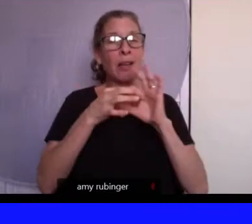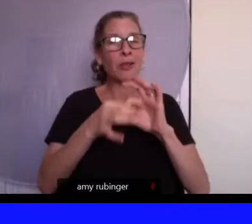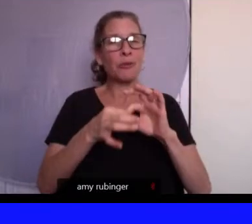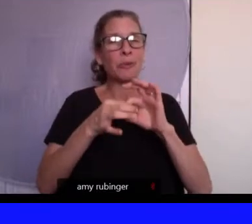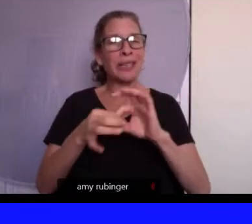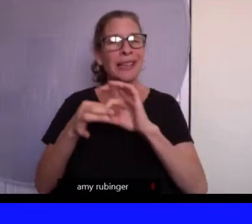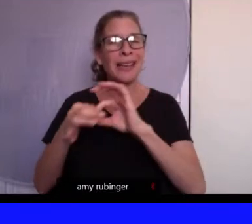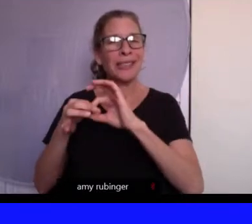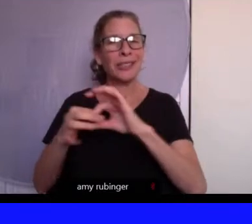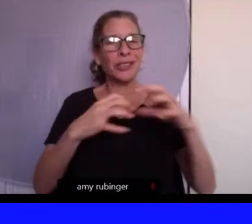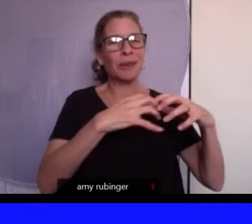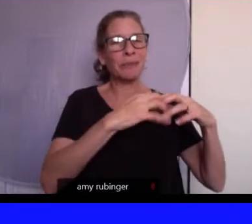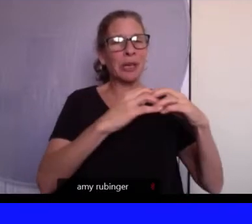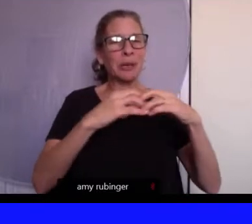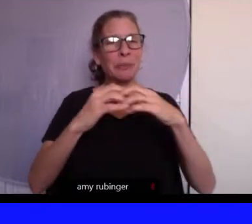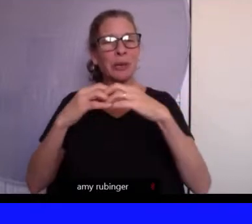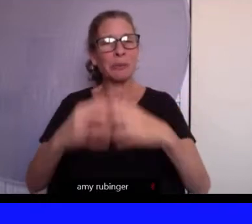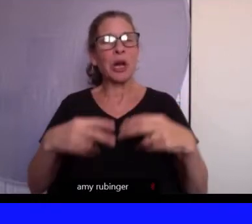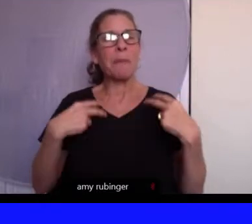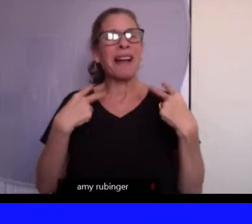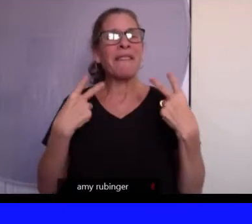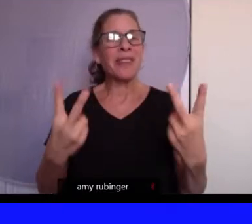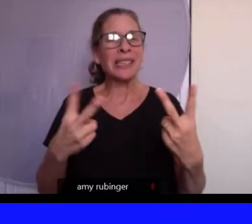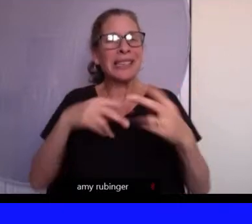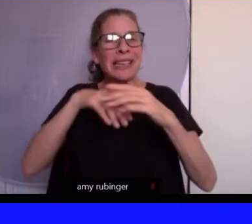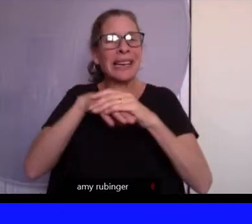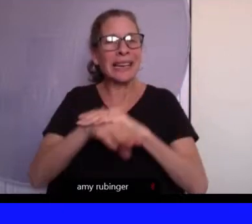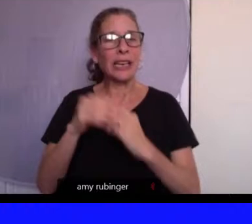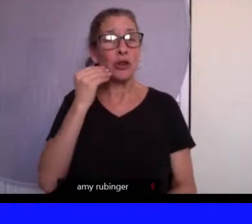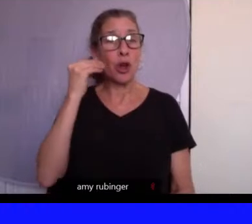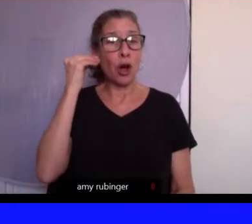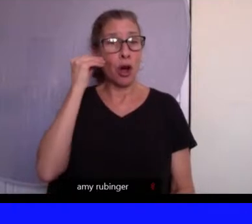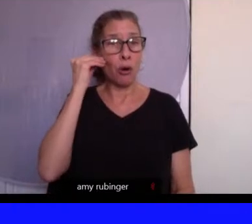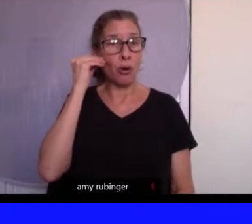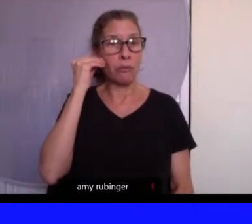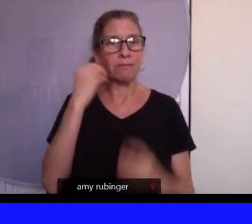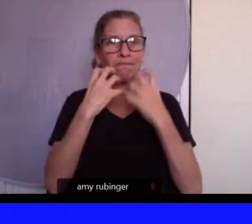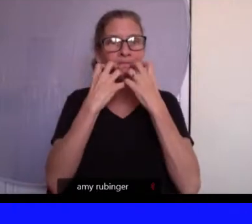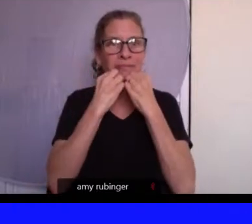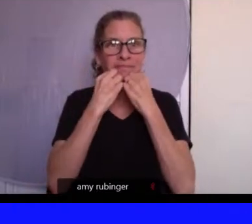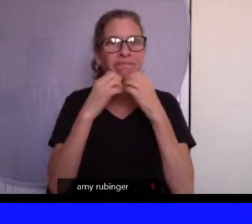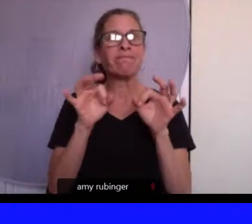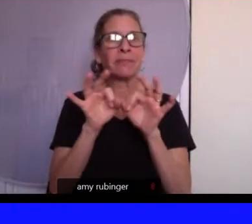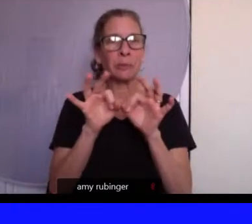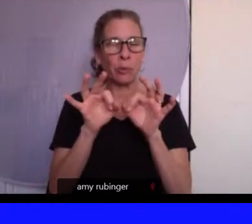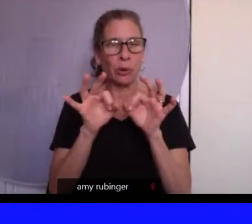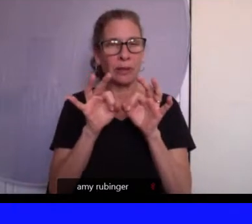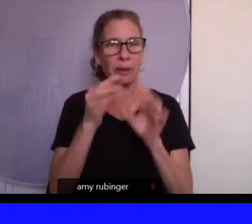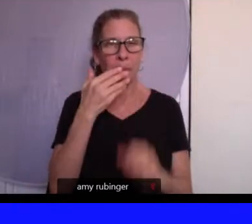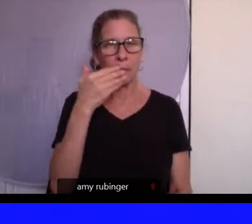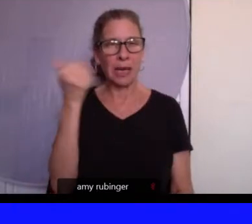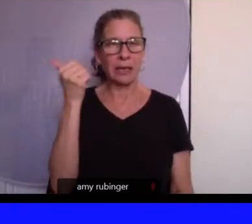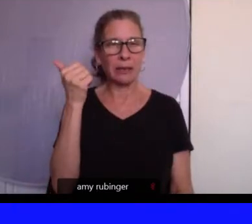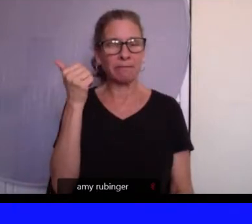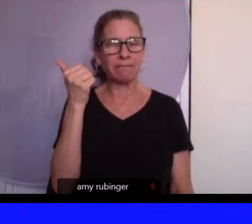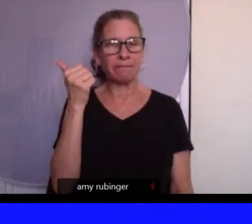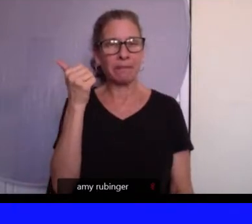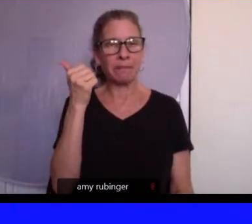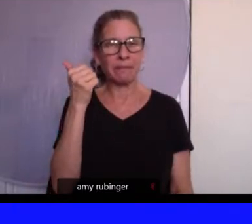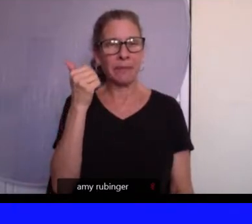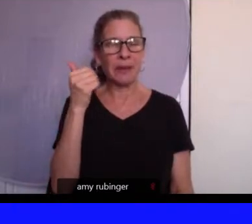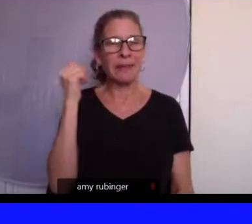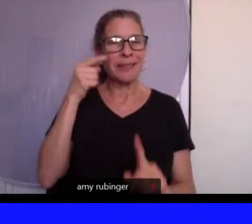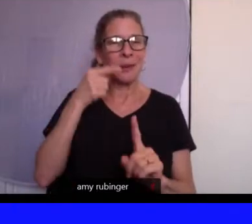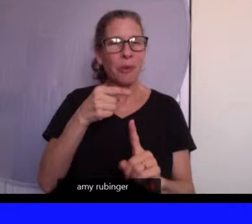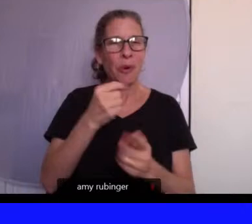no further business? I declare the meeting of the HHC Accountable Care Organization, Sole Member Annual Meeting adjourned. Thank you.